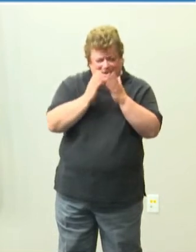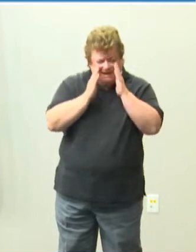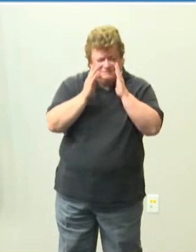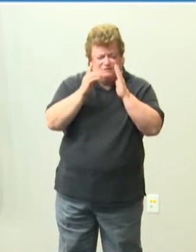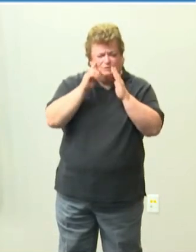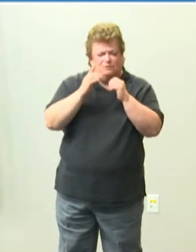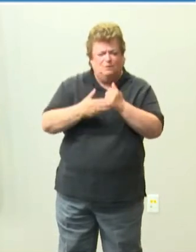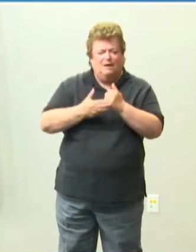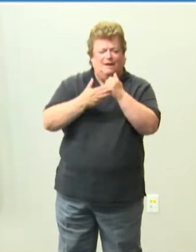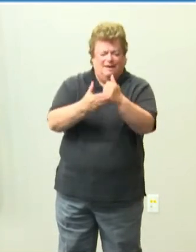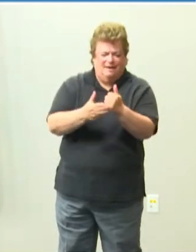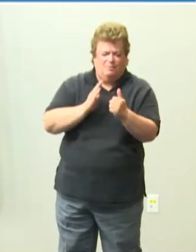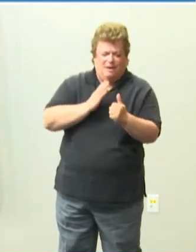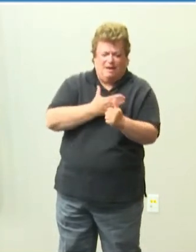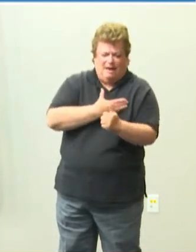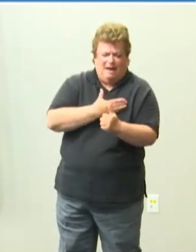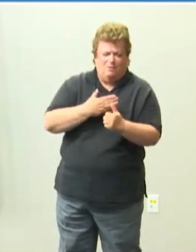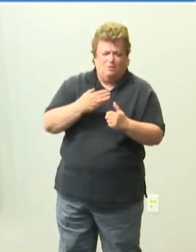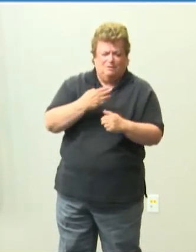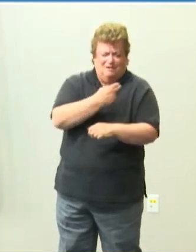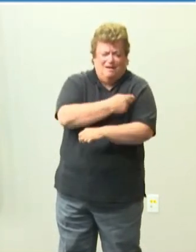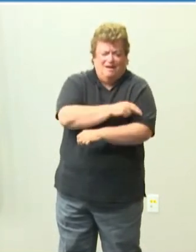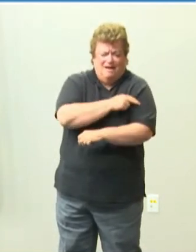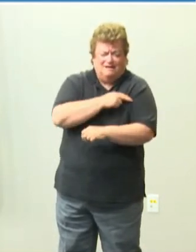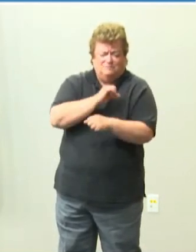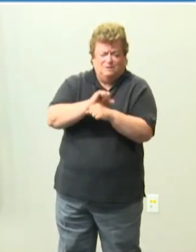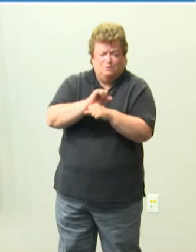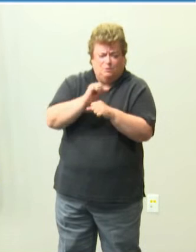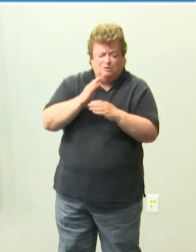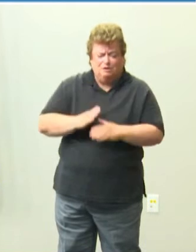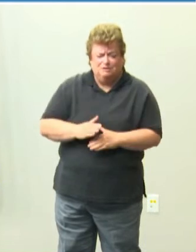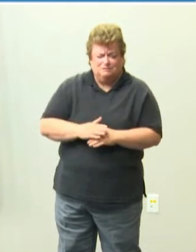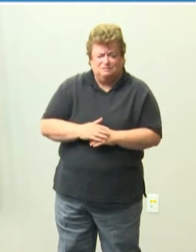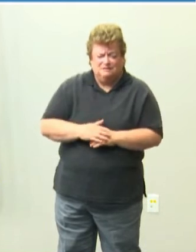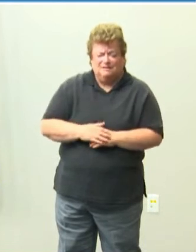providers a break, because they are at their breaking point.